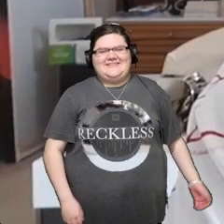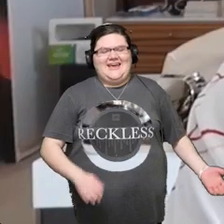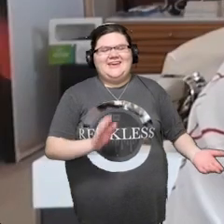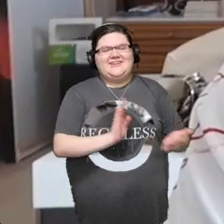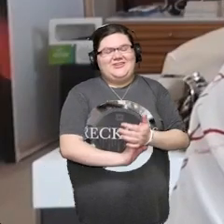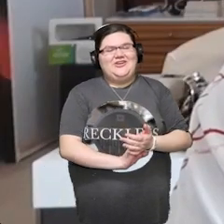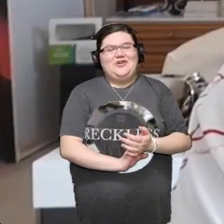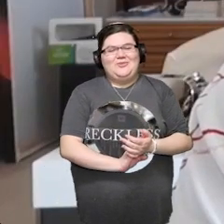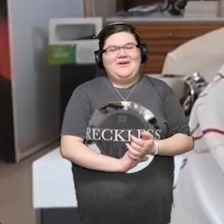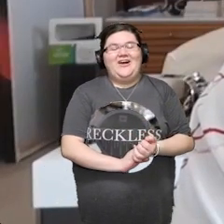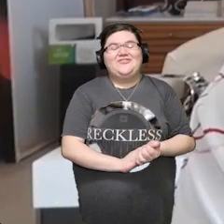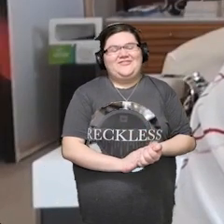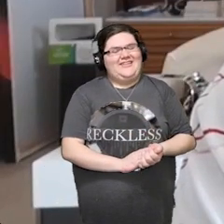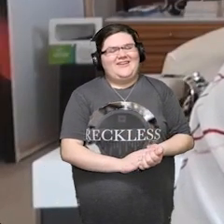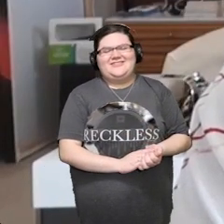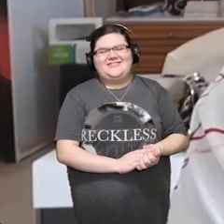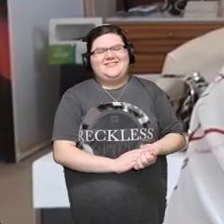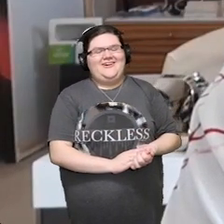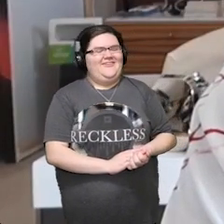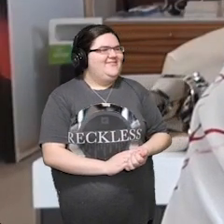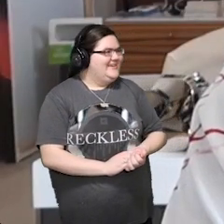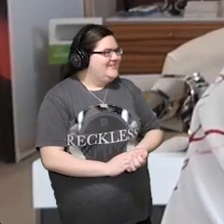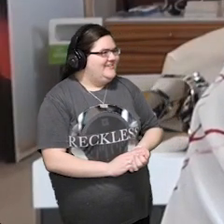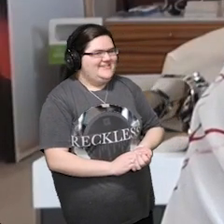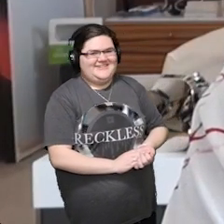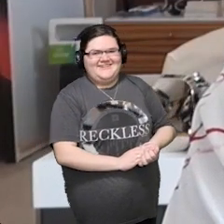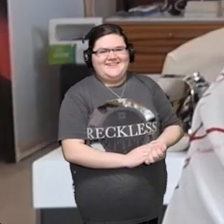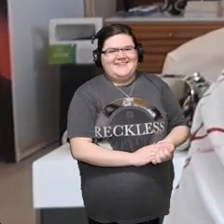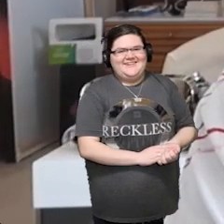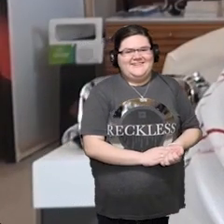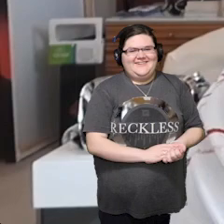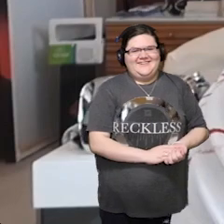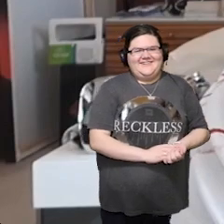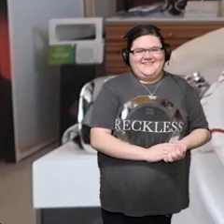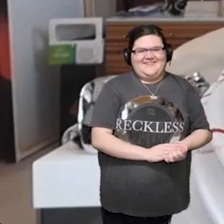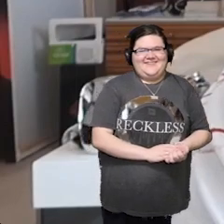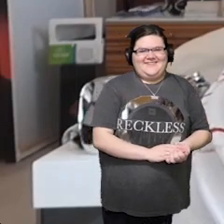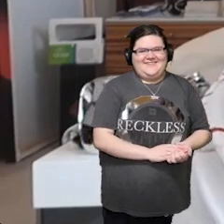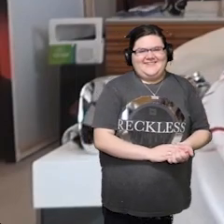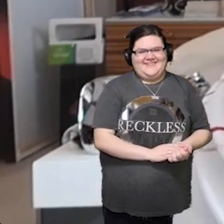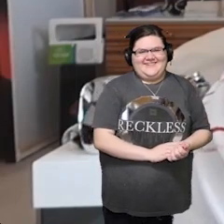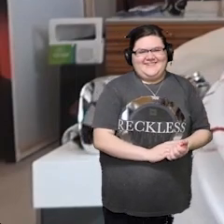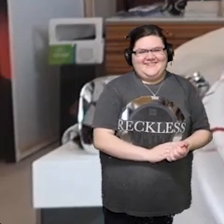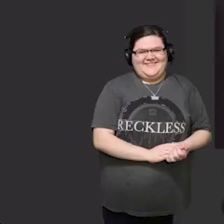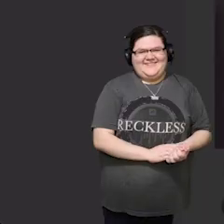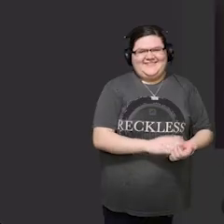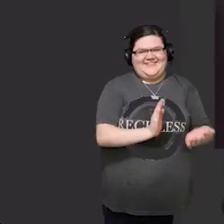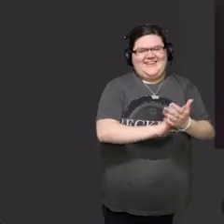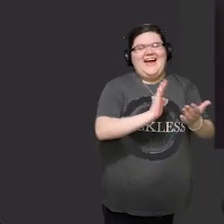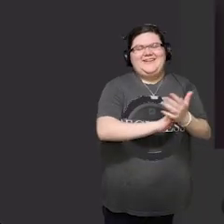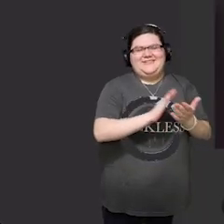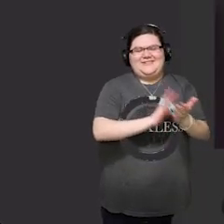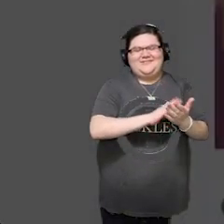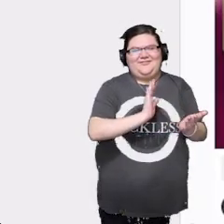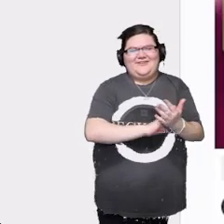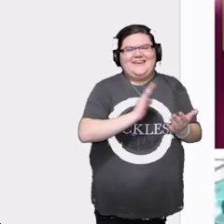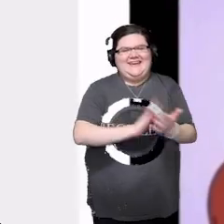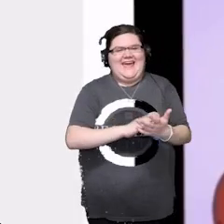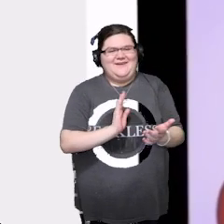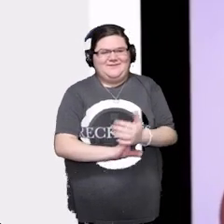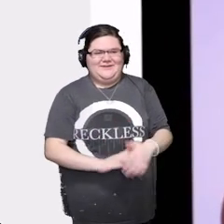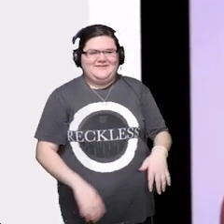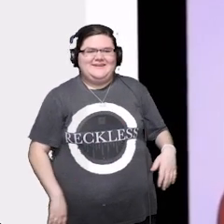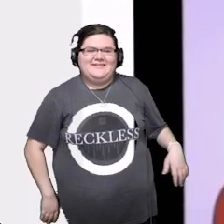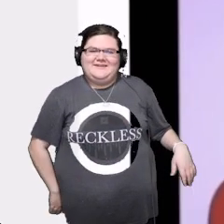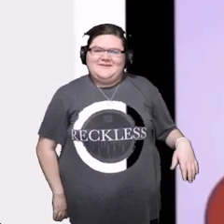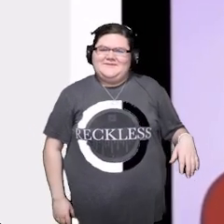Okay, dankcube. That was funny. Oh my god. That was funny. I'll rate that. I'll give you some platinum for that. Yes, really freaking